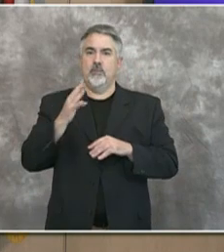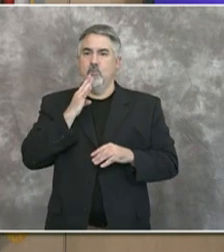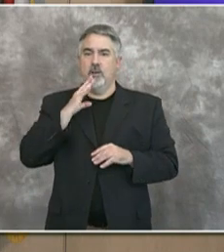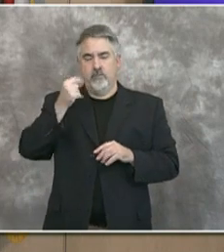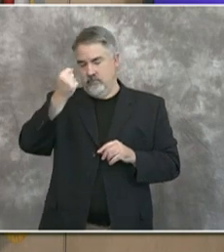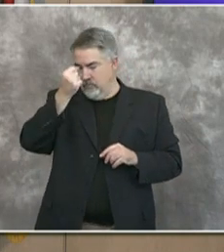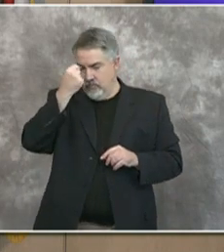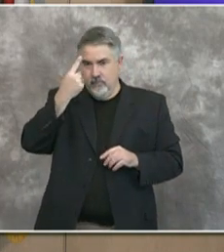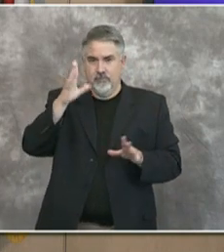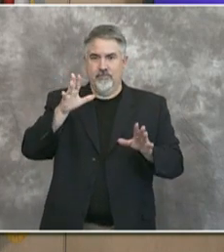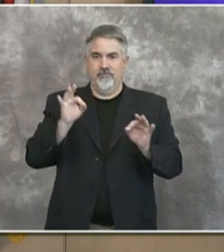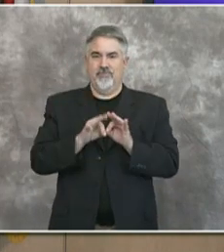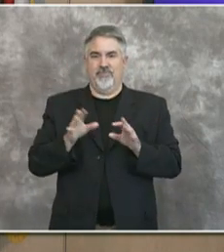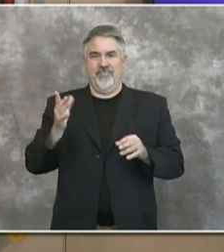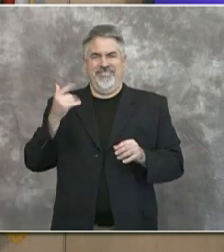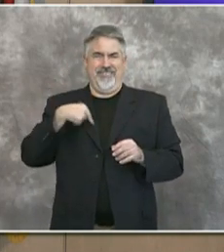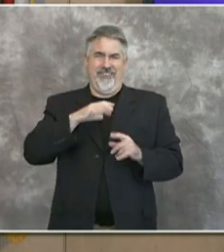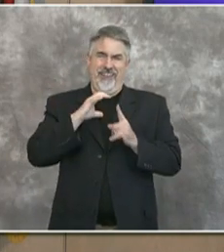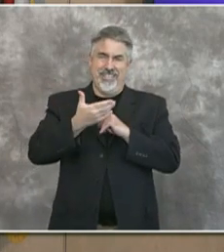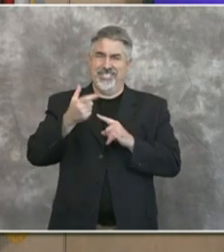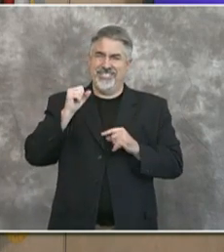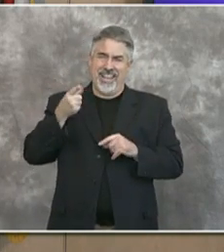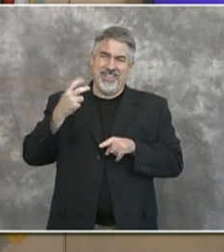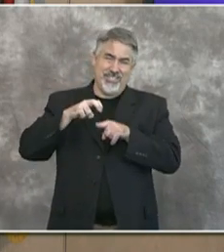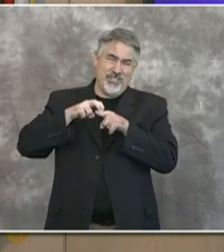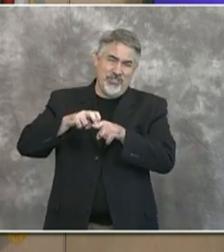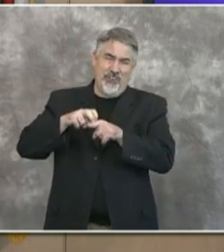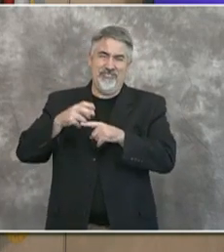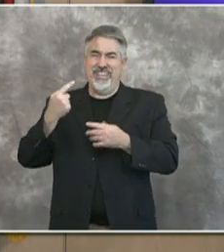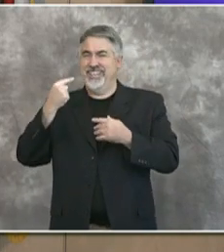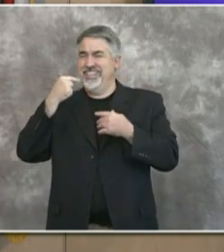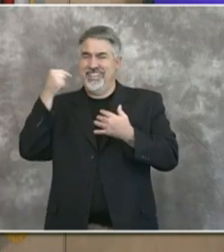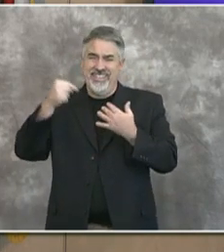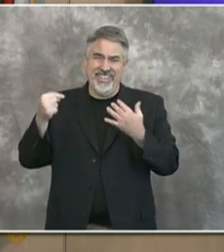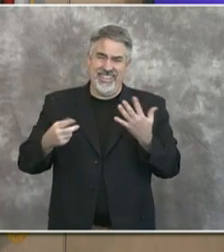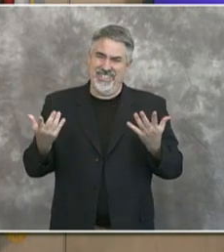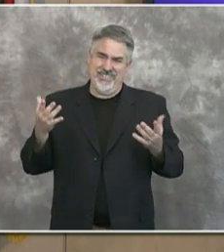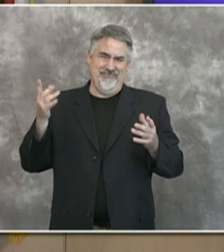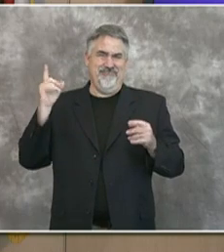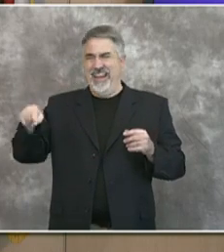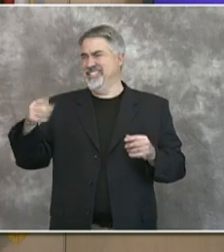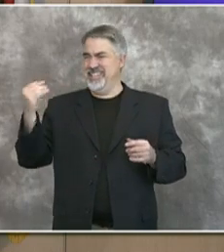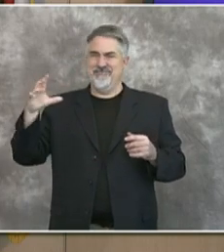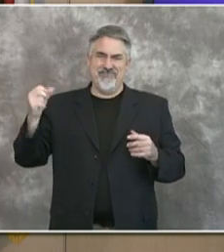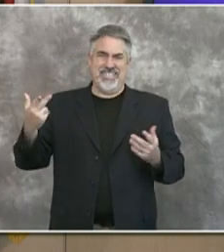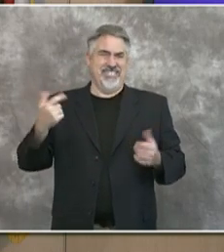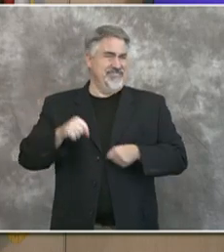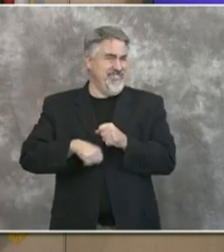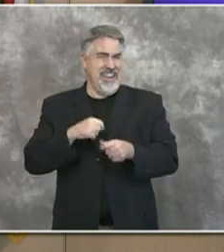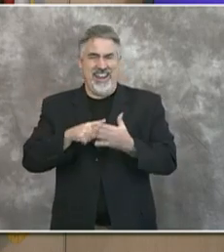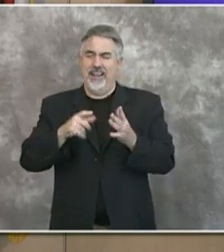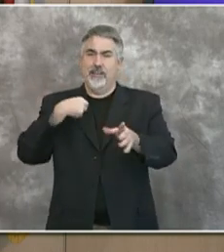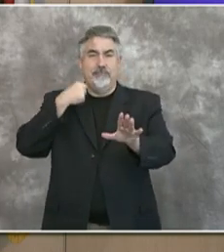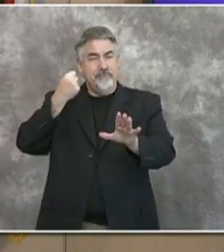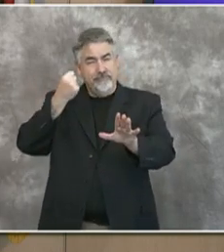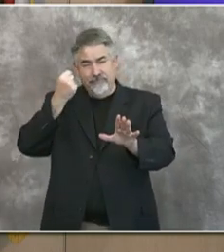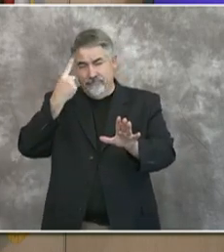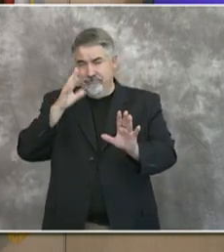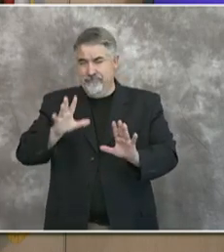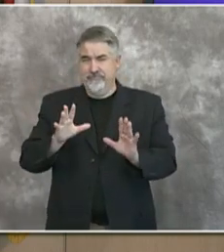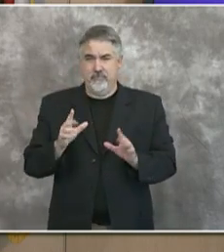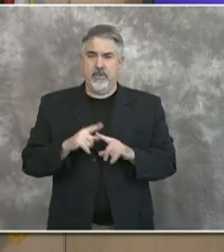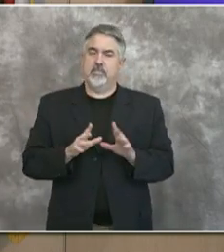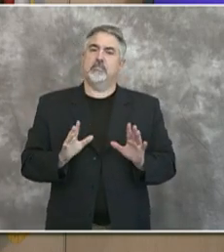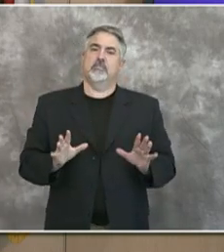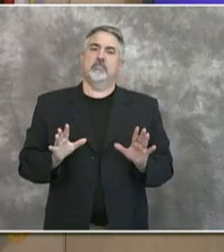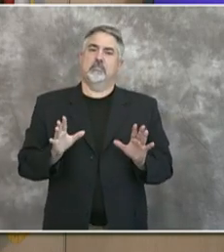of our culture, an important part of our society. It's also an important part of just getting outdoors and enjoying so much of what San Diego